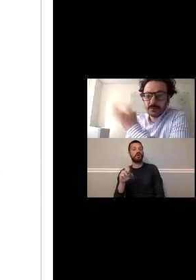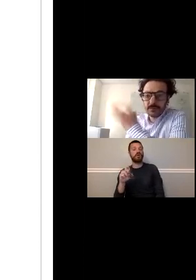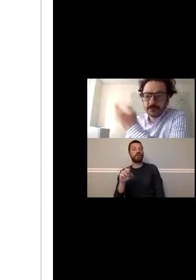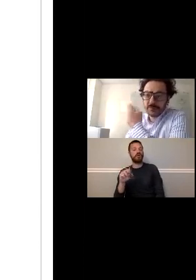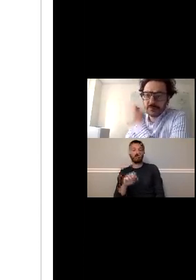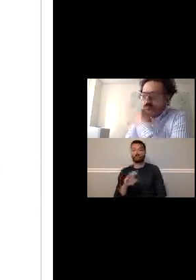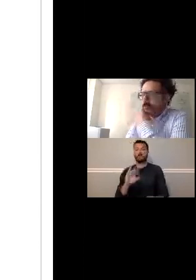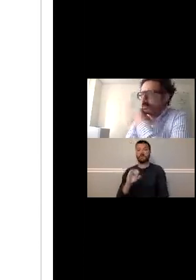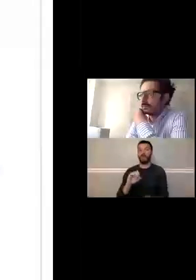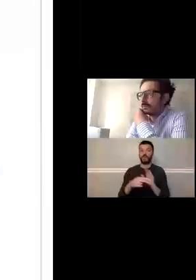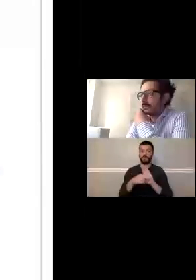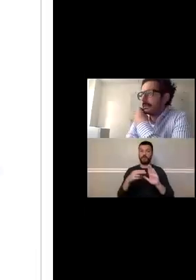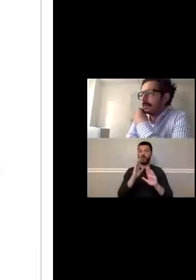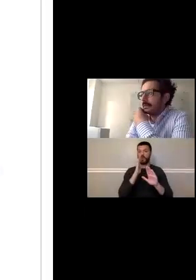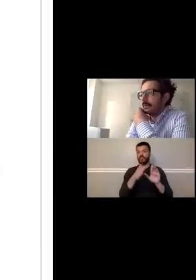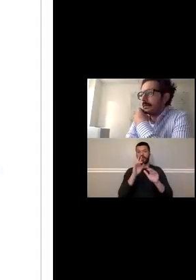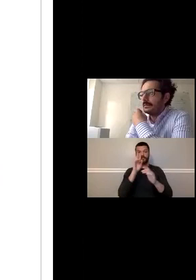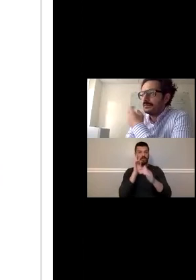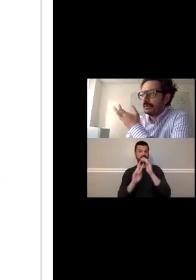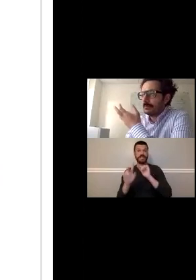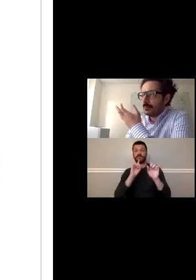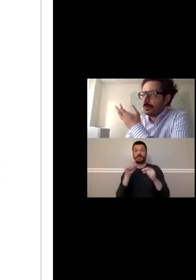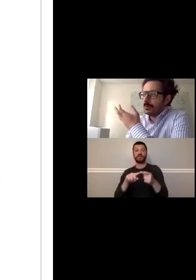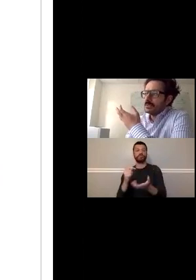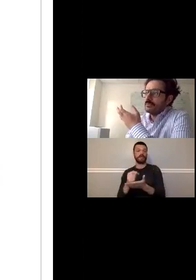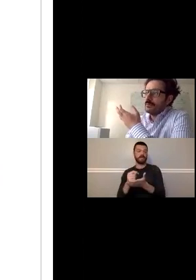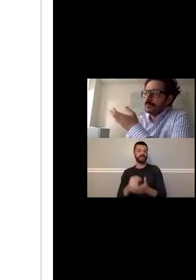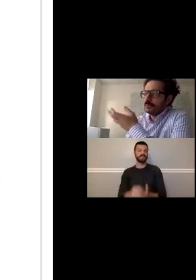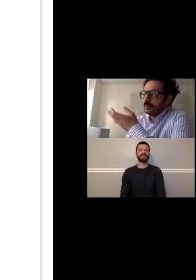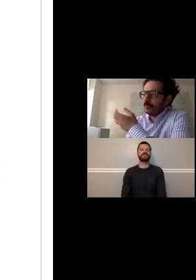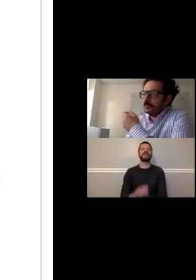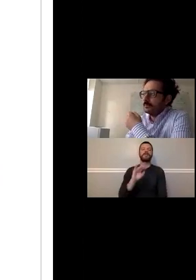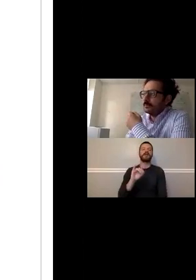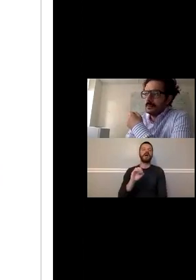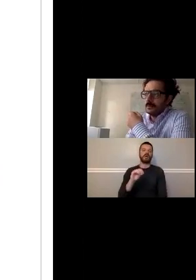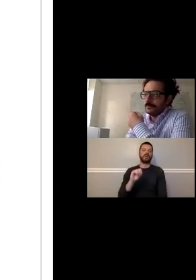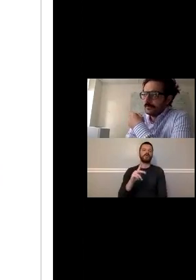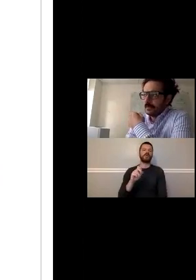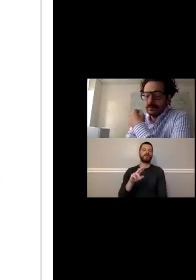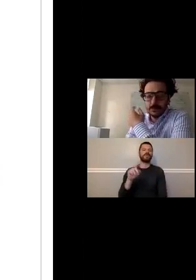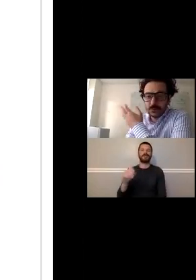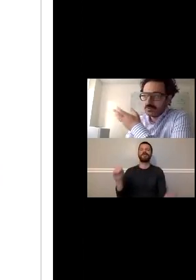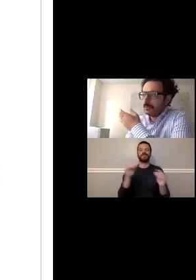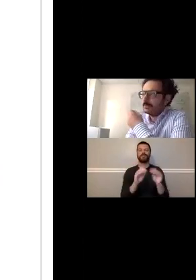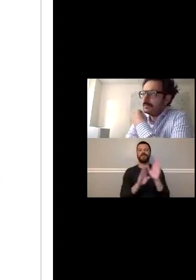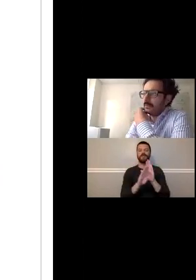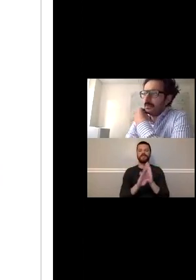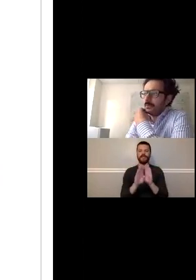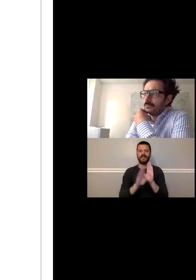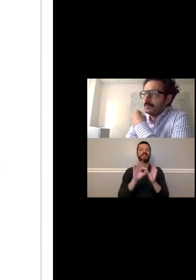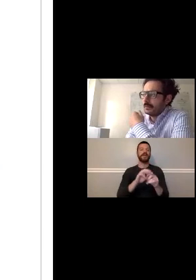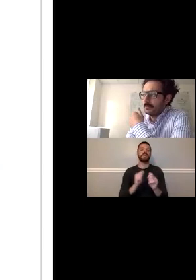will predict response to treatment. Definitely biomarkers need further development around